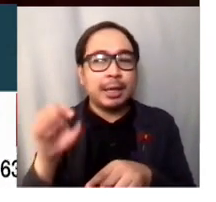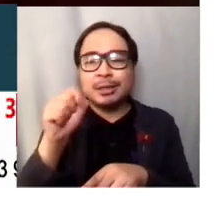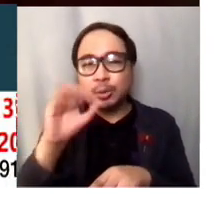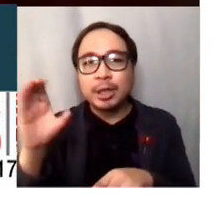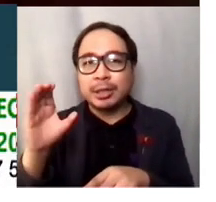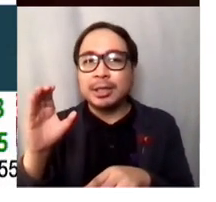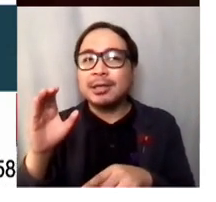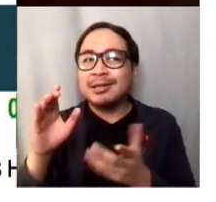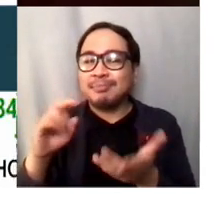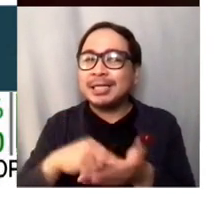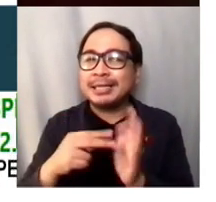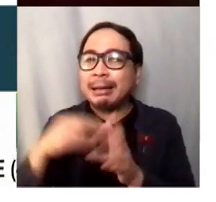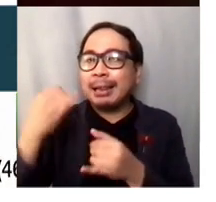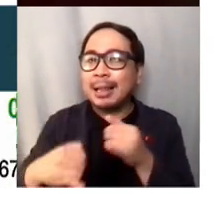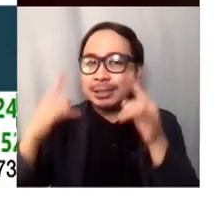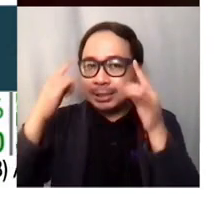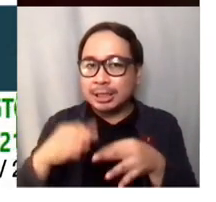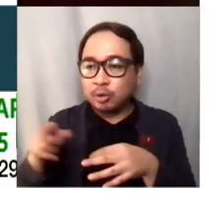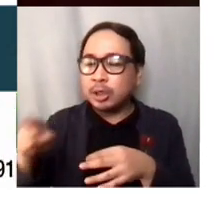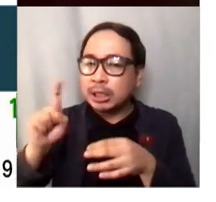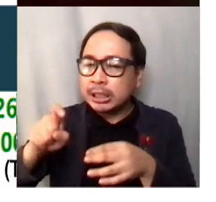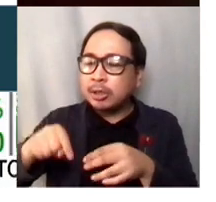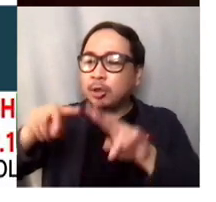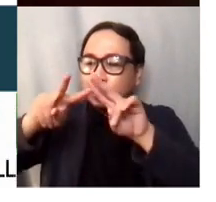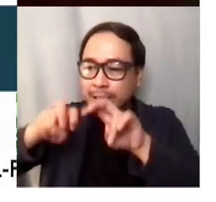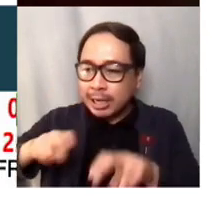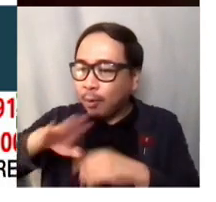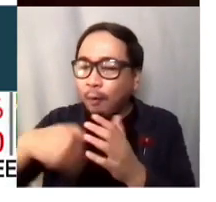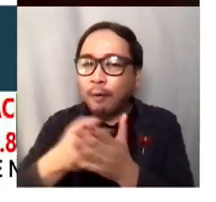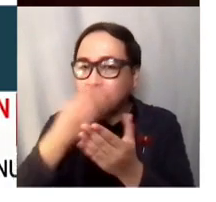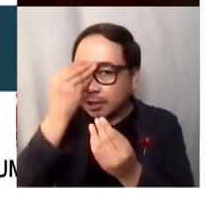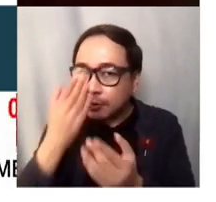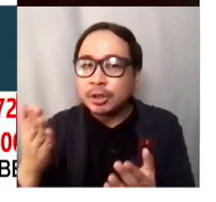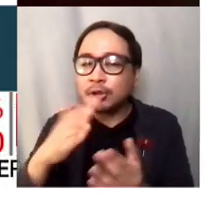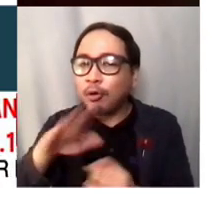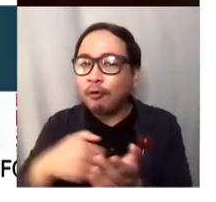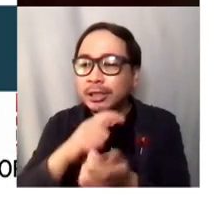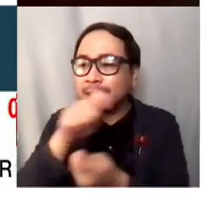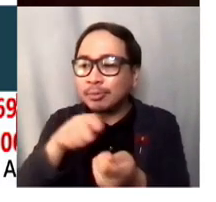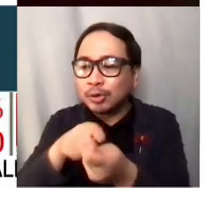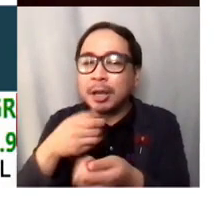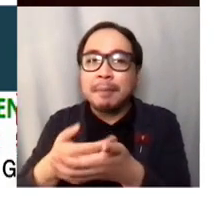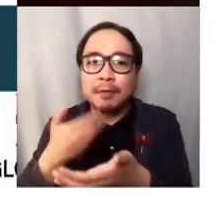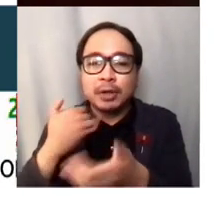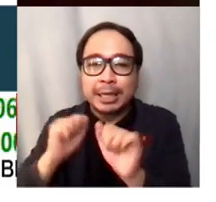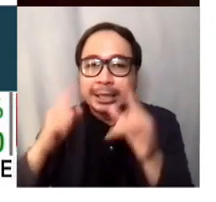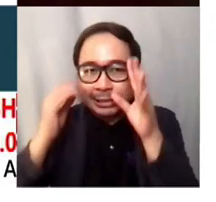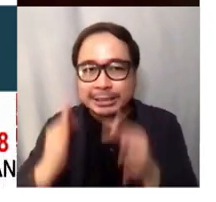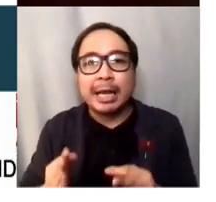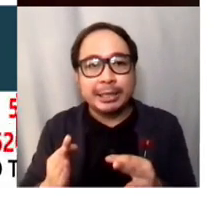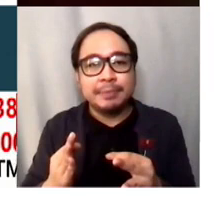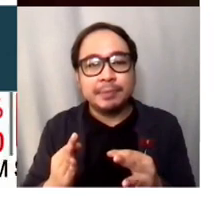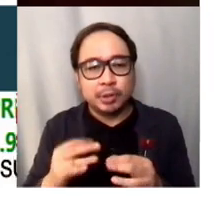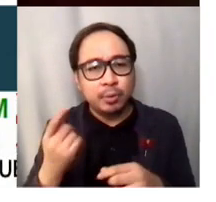study all the legal repercussions and the details before they come up with the rules or the measures that will adapt. So we understand